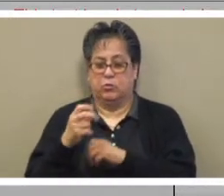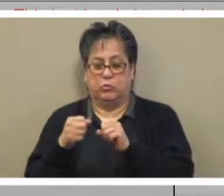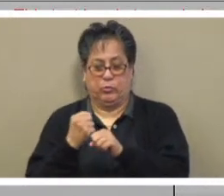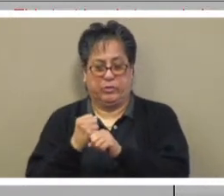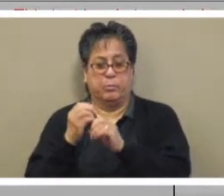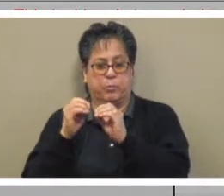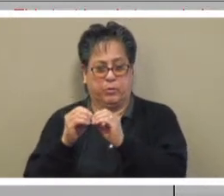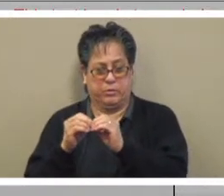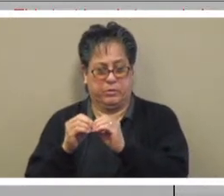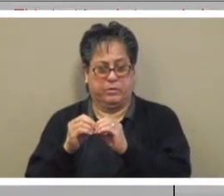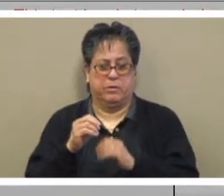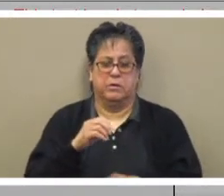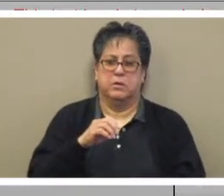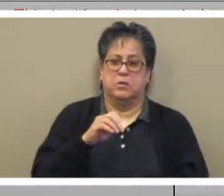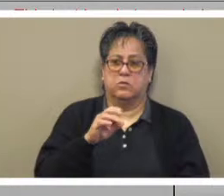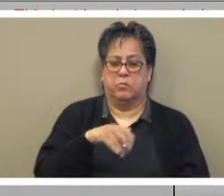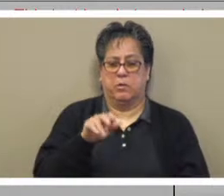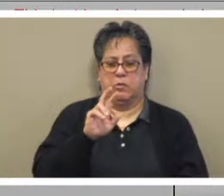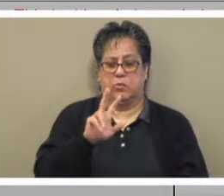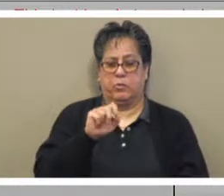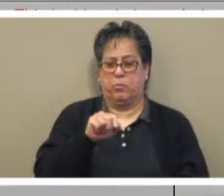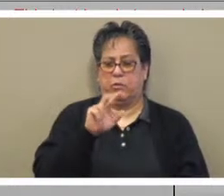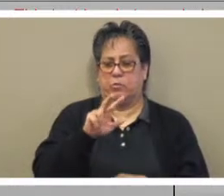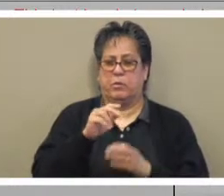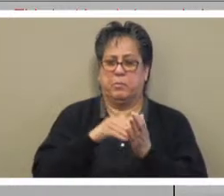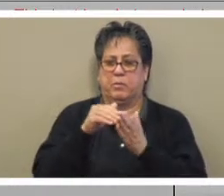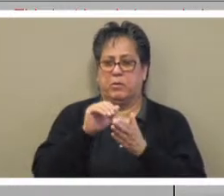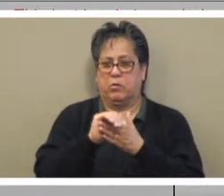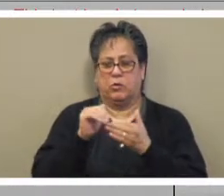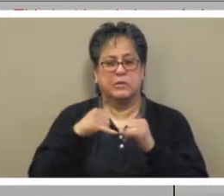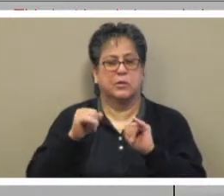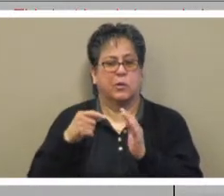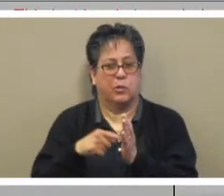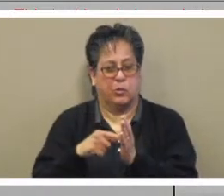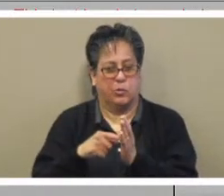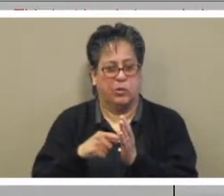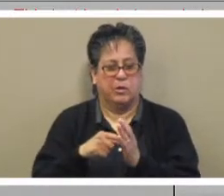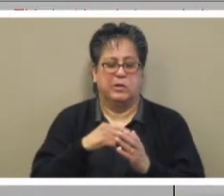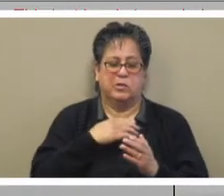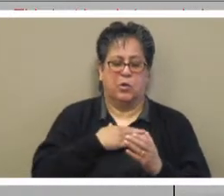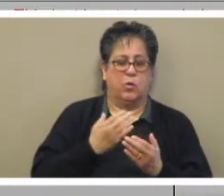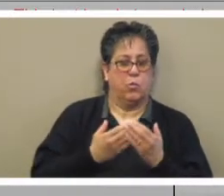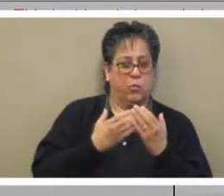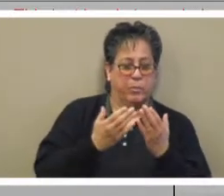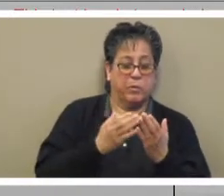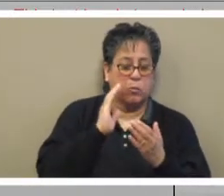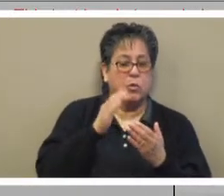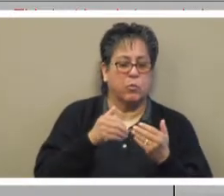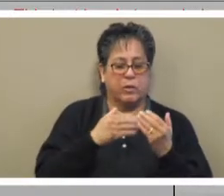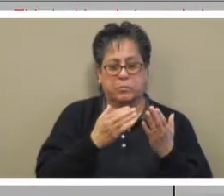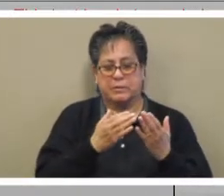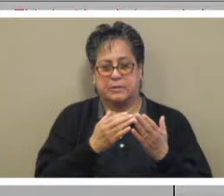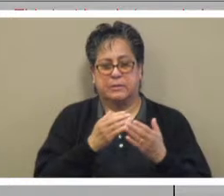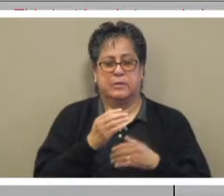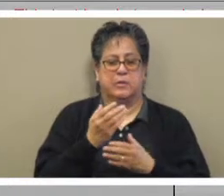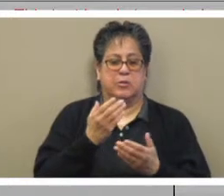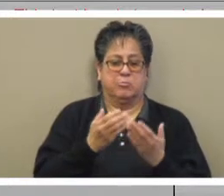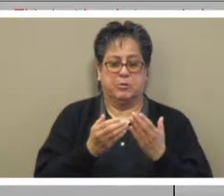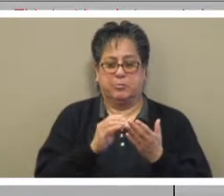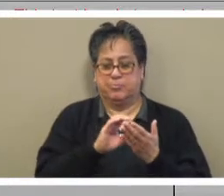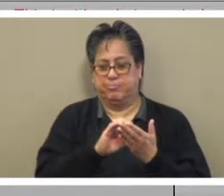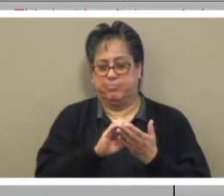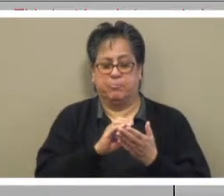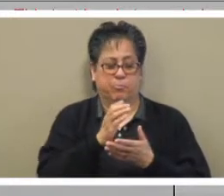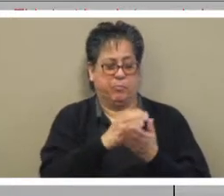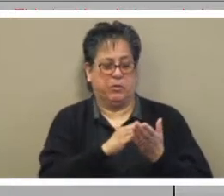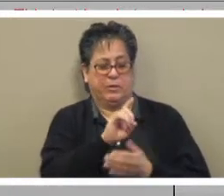of that. And so it's about $3.3 million outstanding. And so we're recommending or will be recommending to take again a portion of our